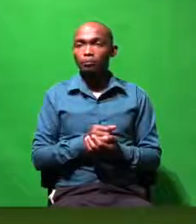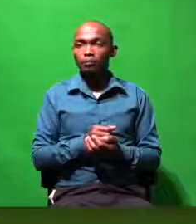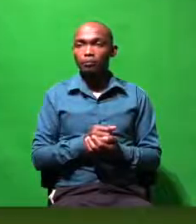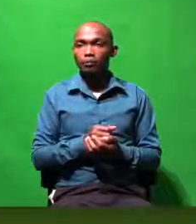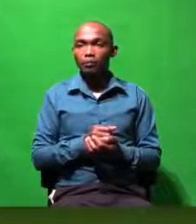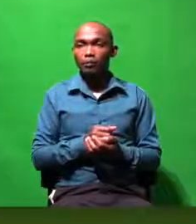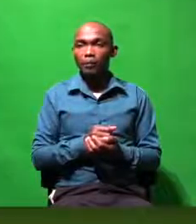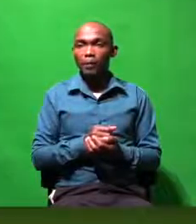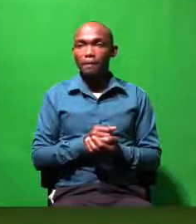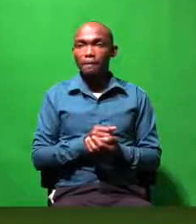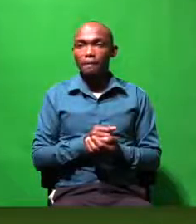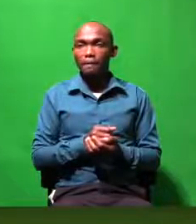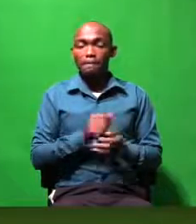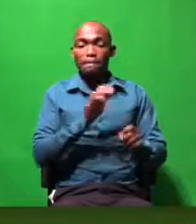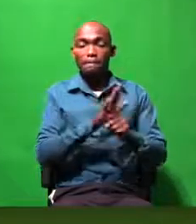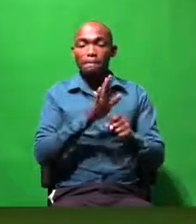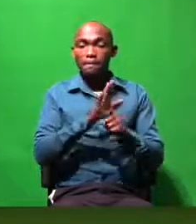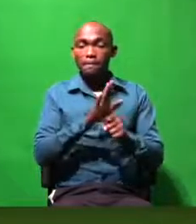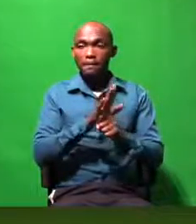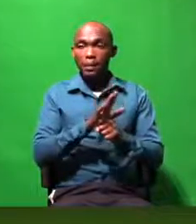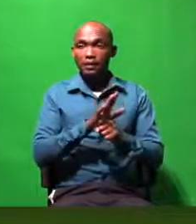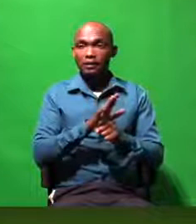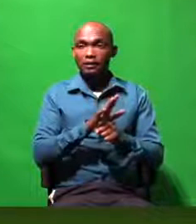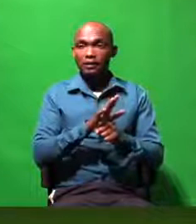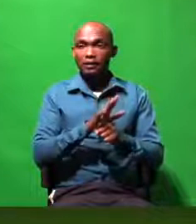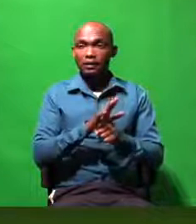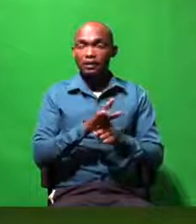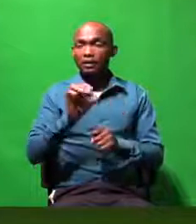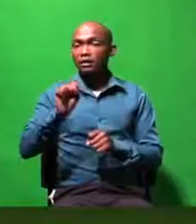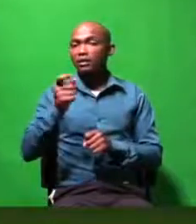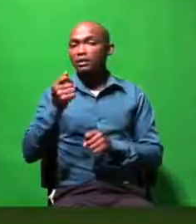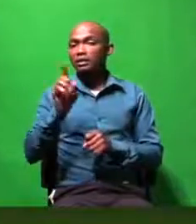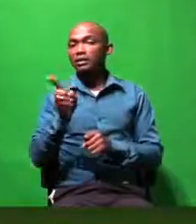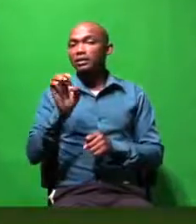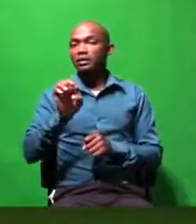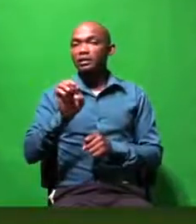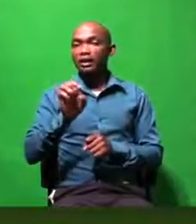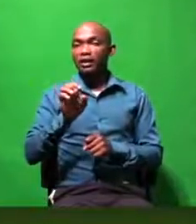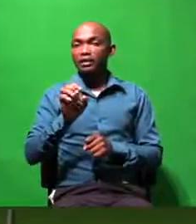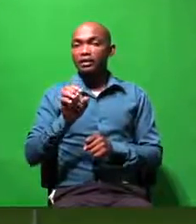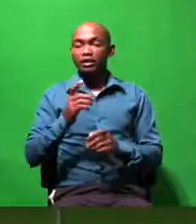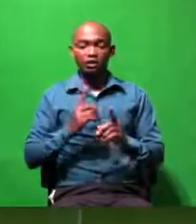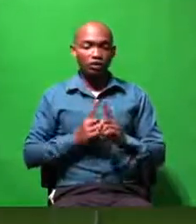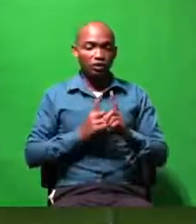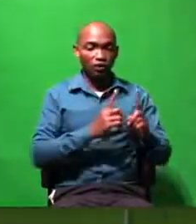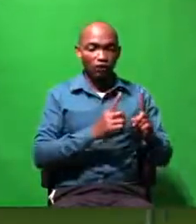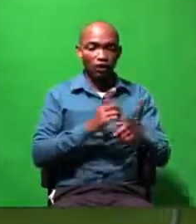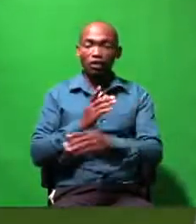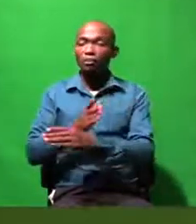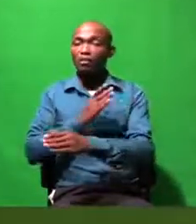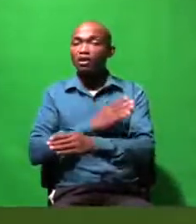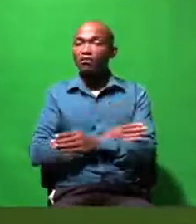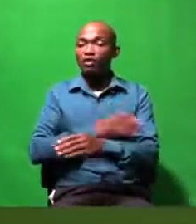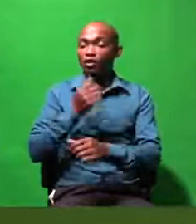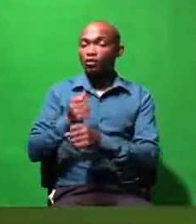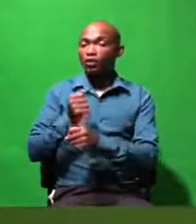major stages which he needed to follow before doing the